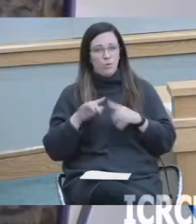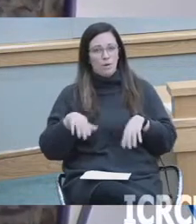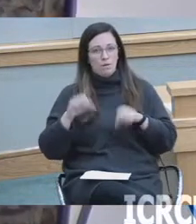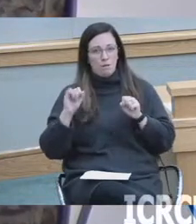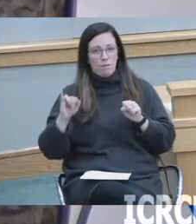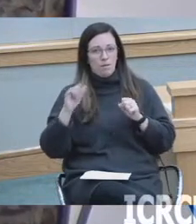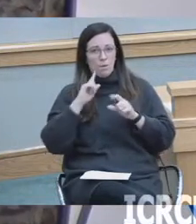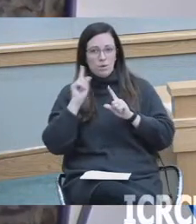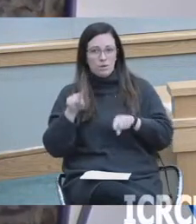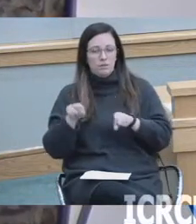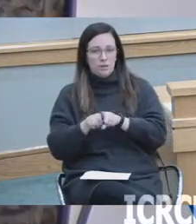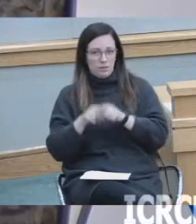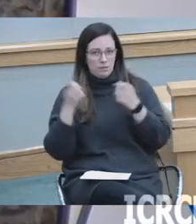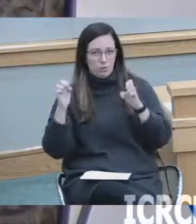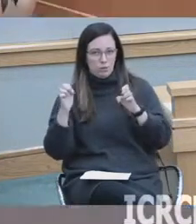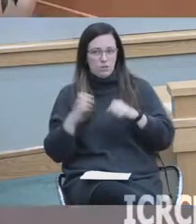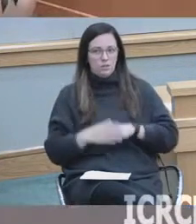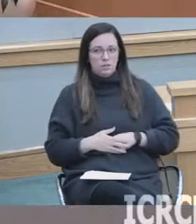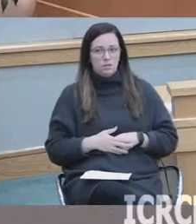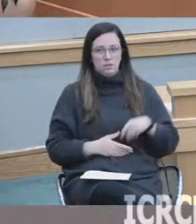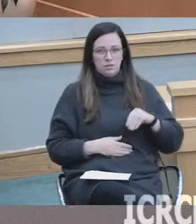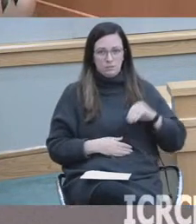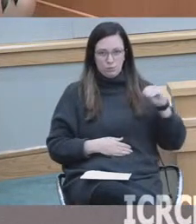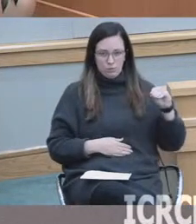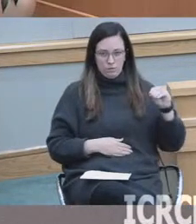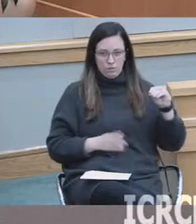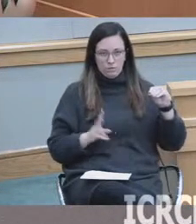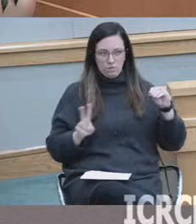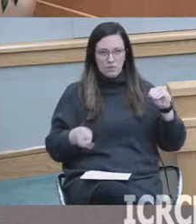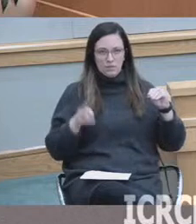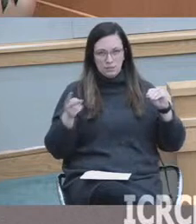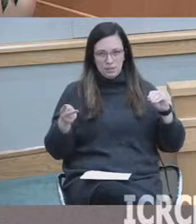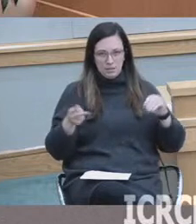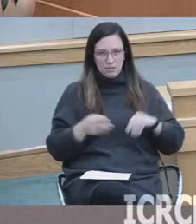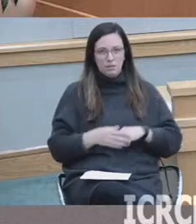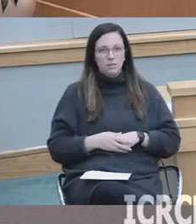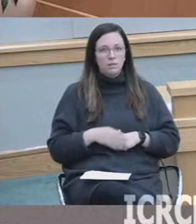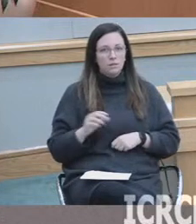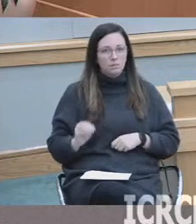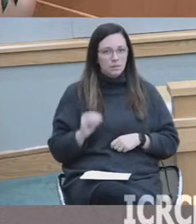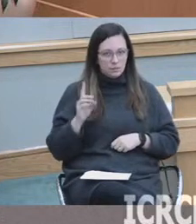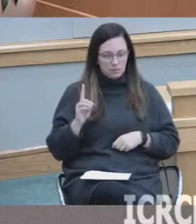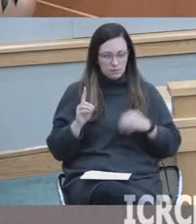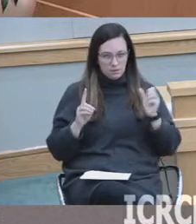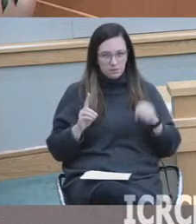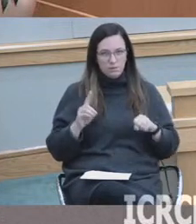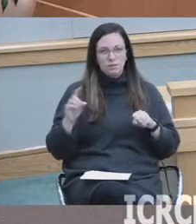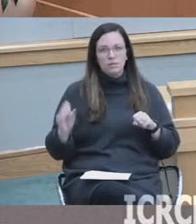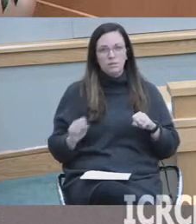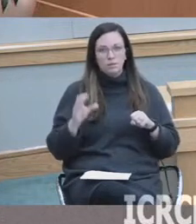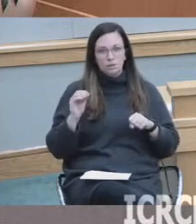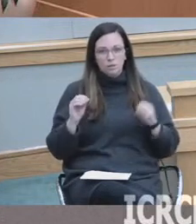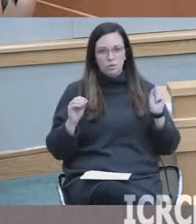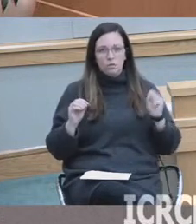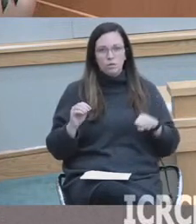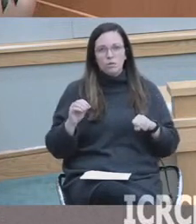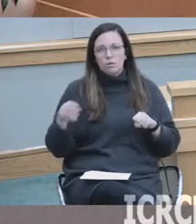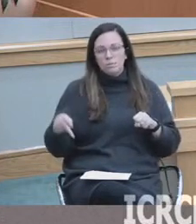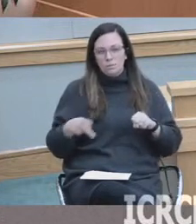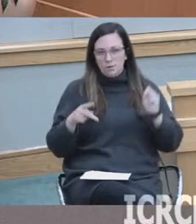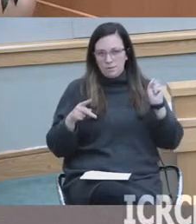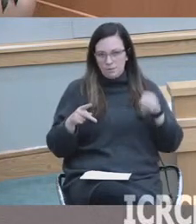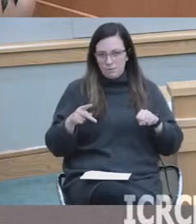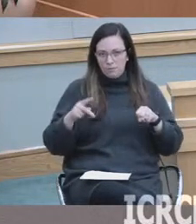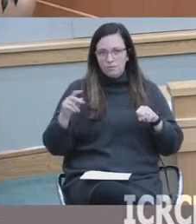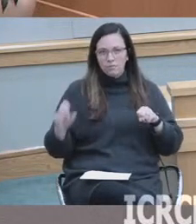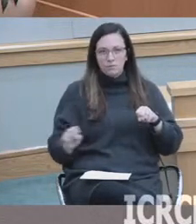ordinance as an emergency? So moved. Second. Ms. McDaniel. Yes. Mr. Sextro. Yes. Mr. Putoff.